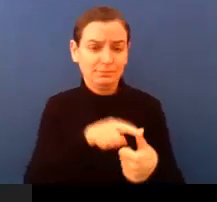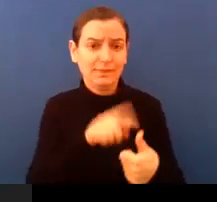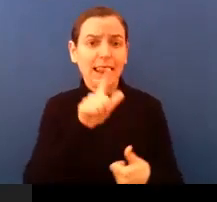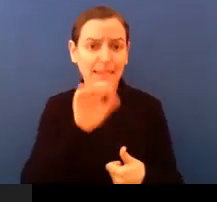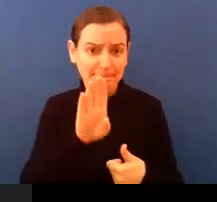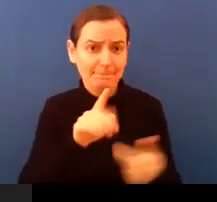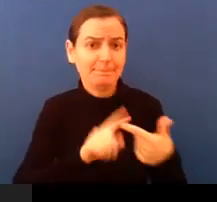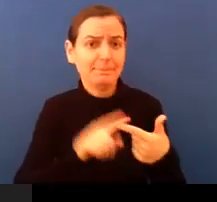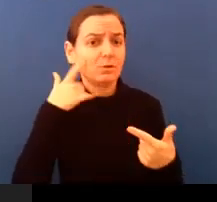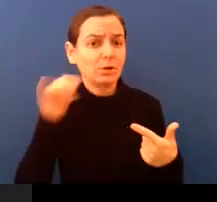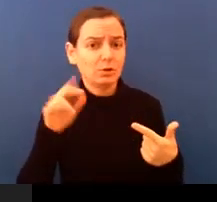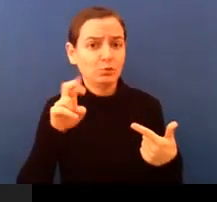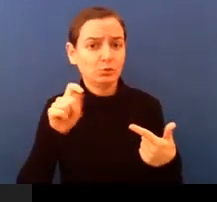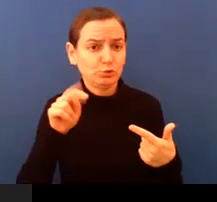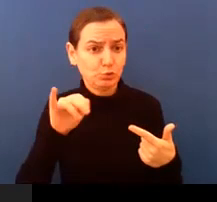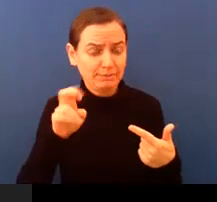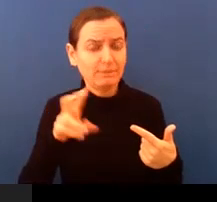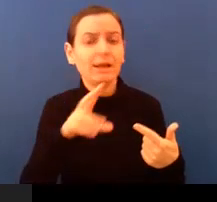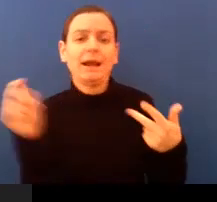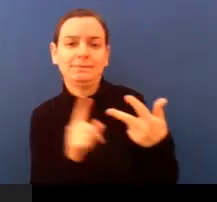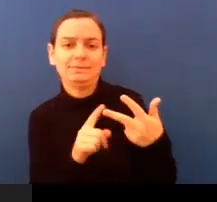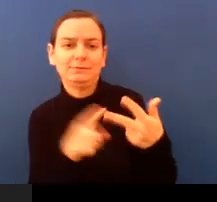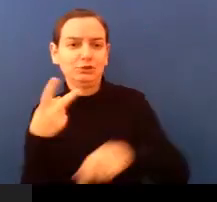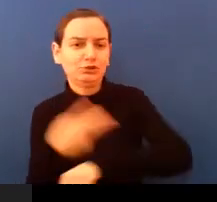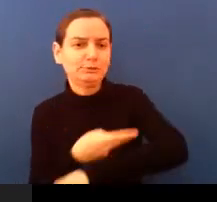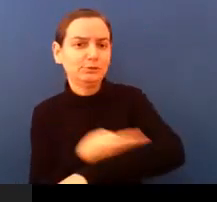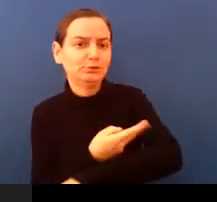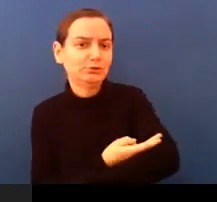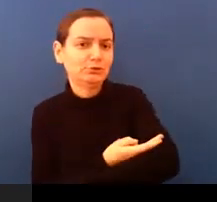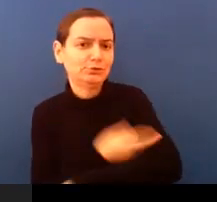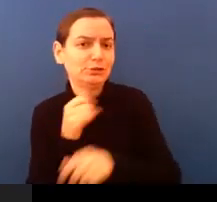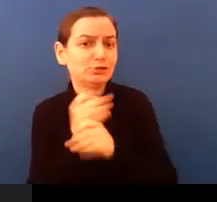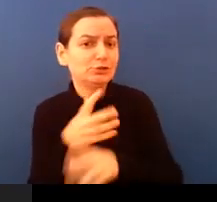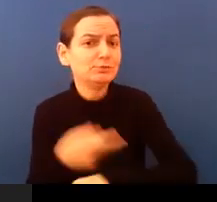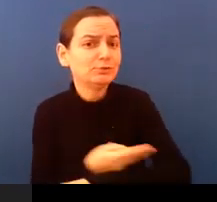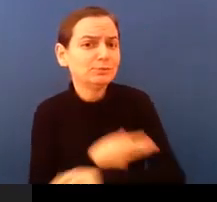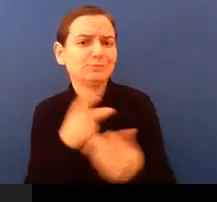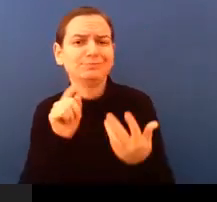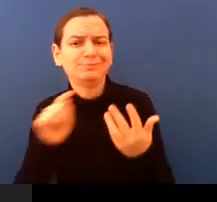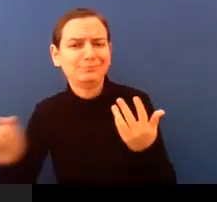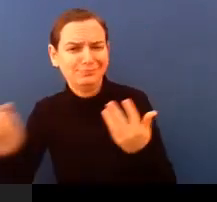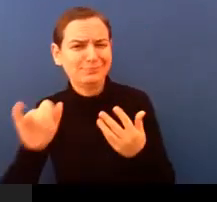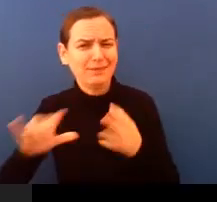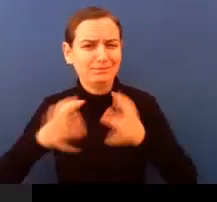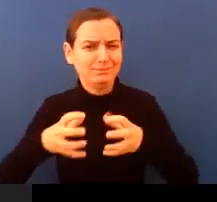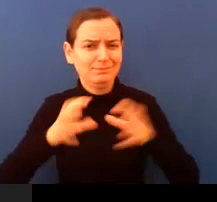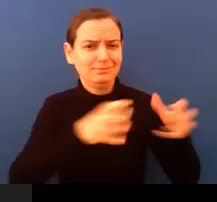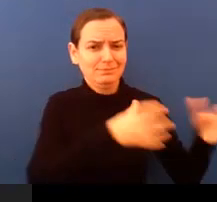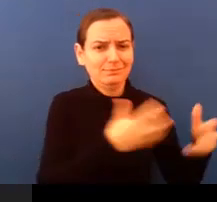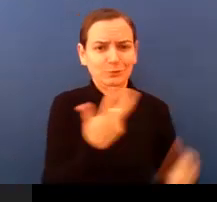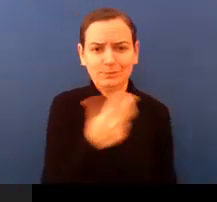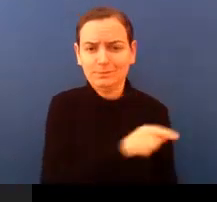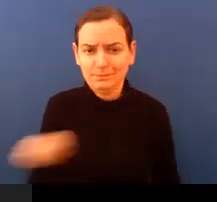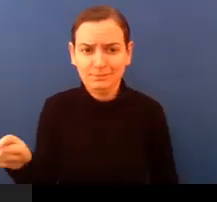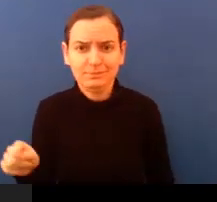waiting time to get your dog. Wait time is very important to look at. Sometimes you may have to wait